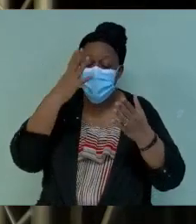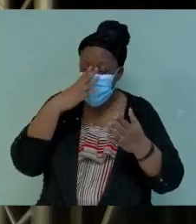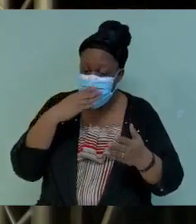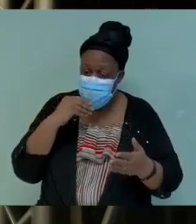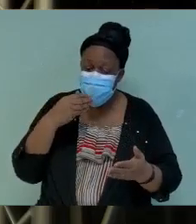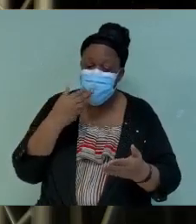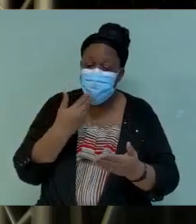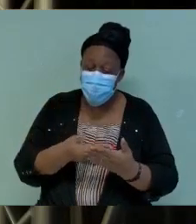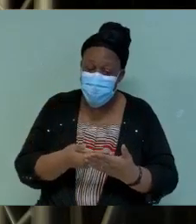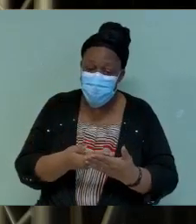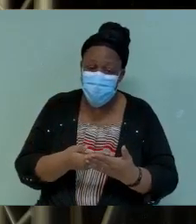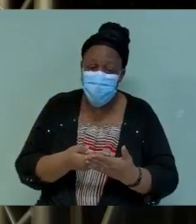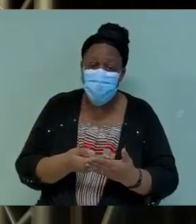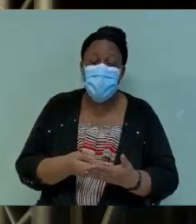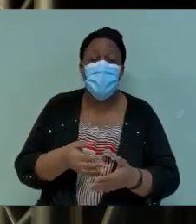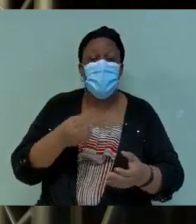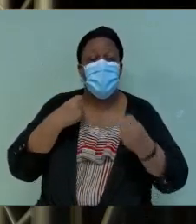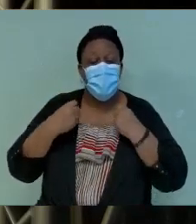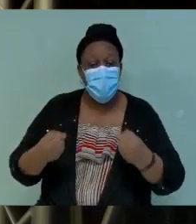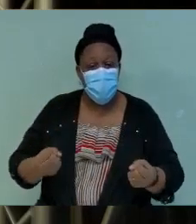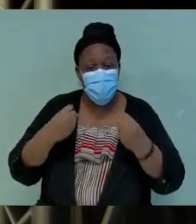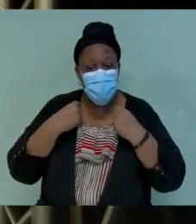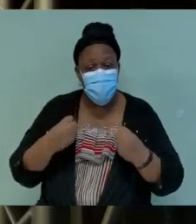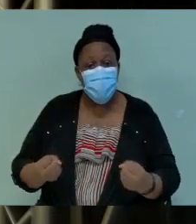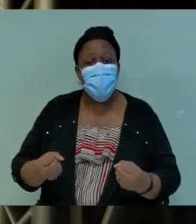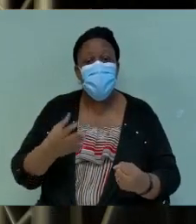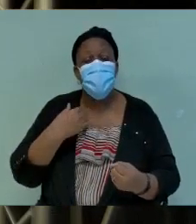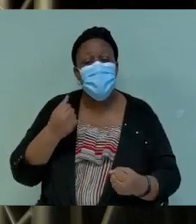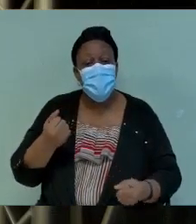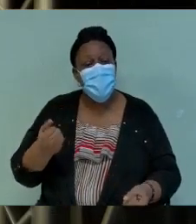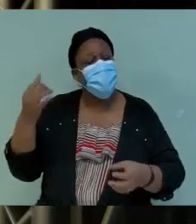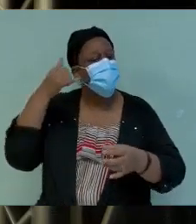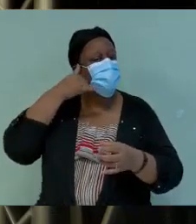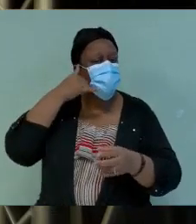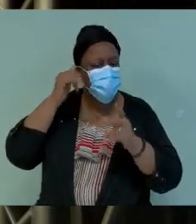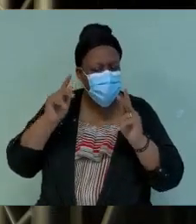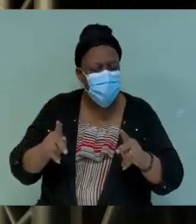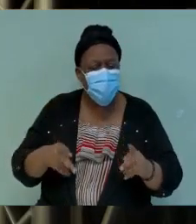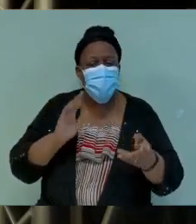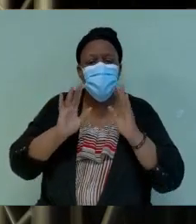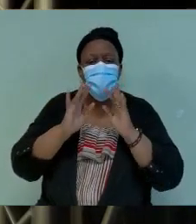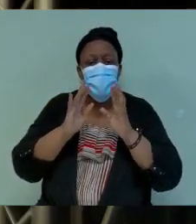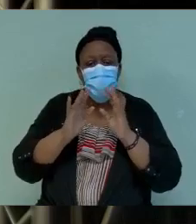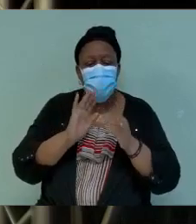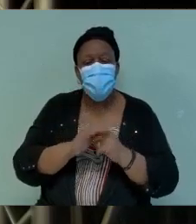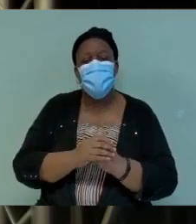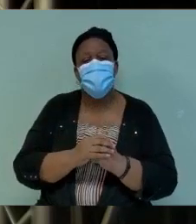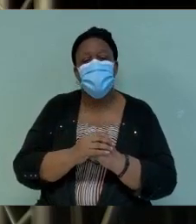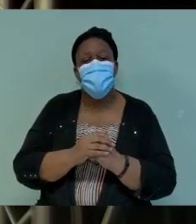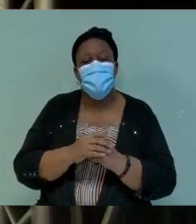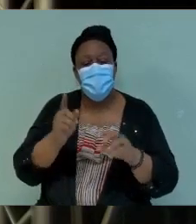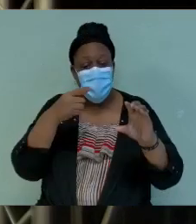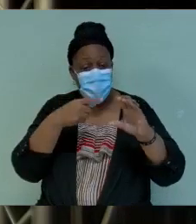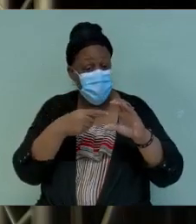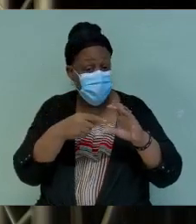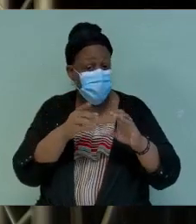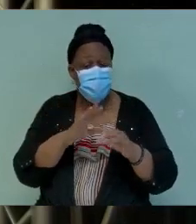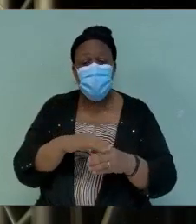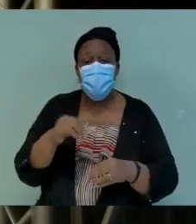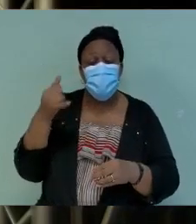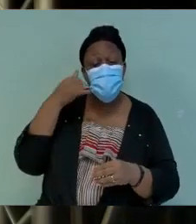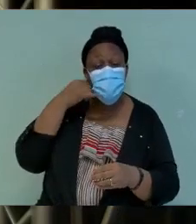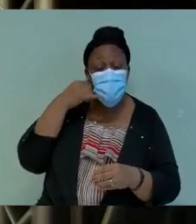and social contacts with loved ones at home and by email and phone with other family and